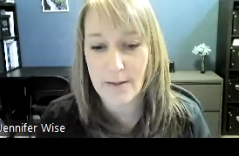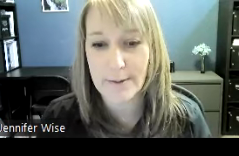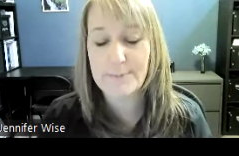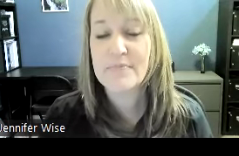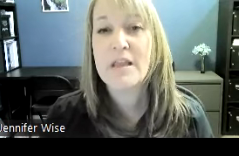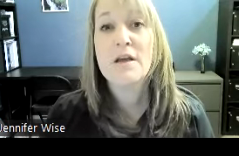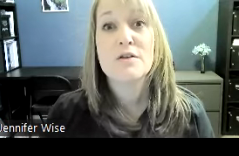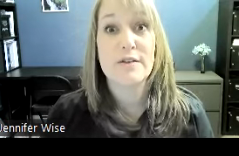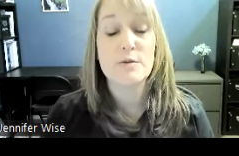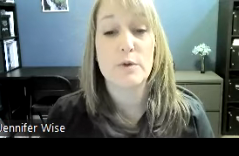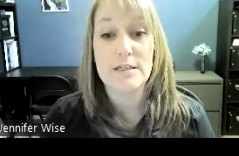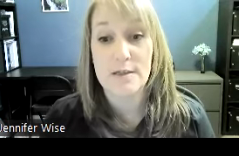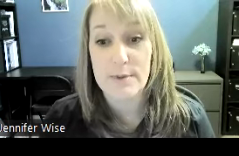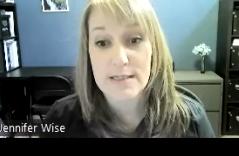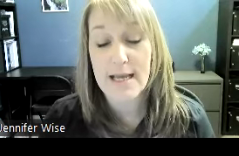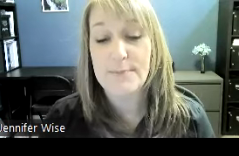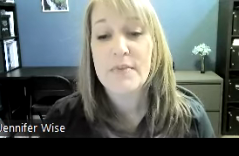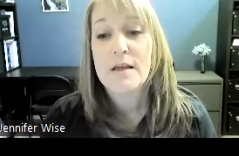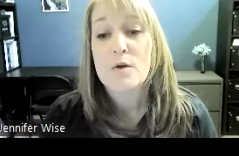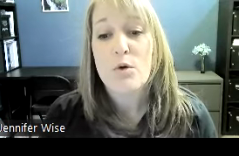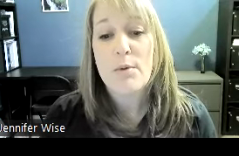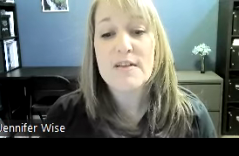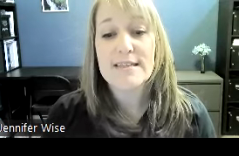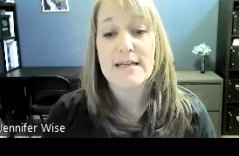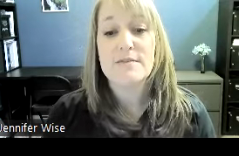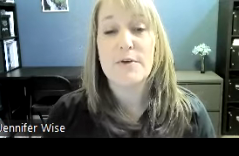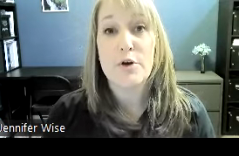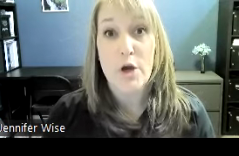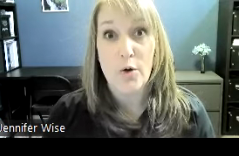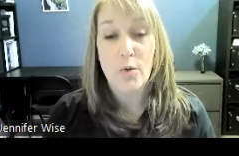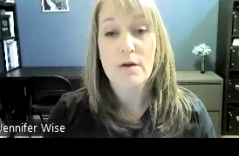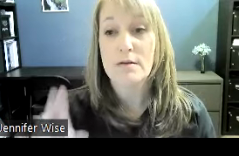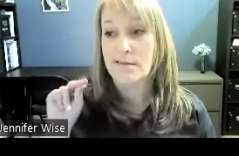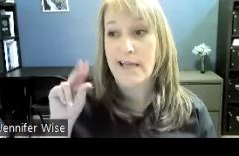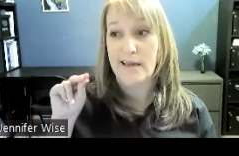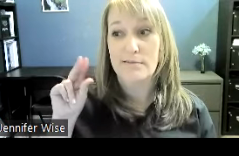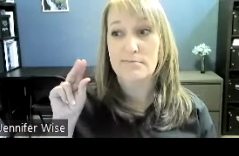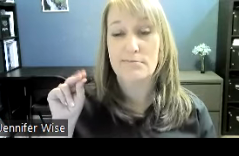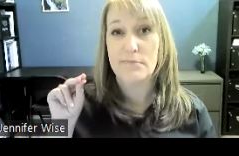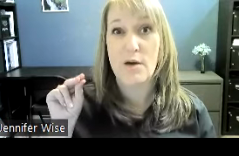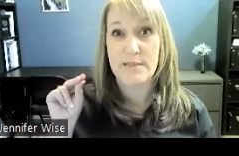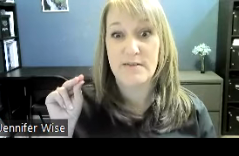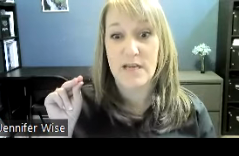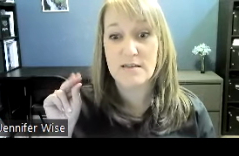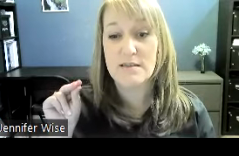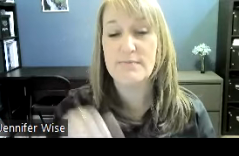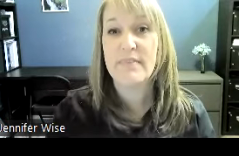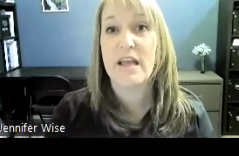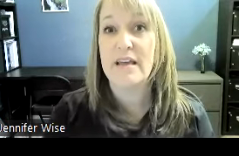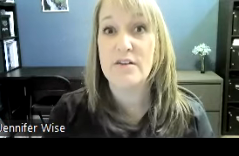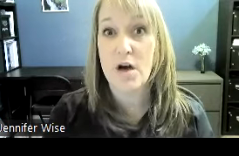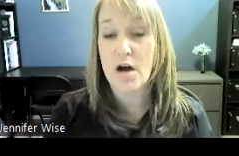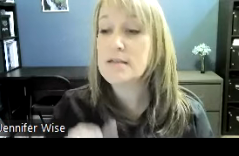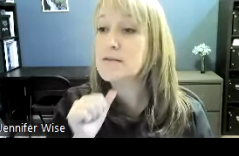way or the other. So that's what we're going to talk about today. Remember the signs for no, like the opposite of yes,